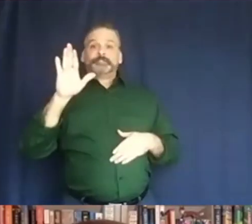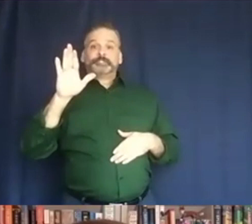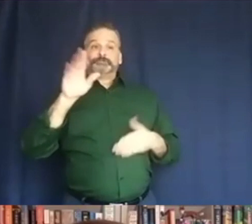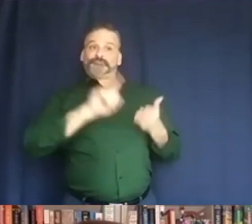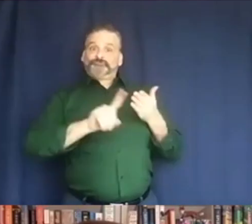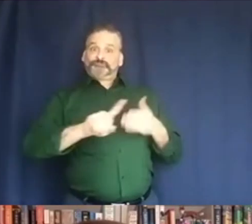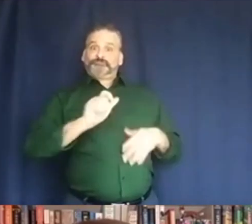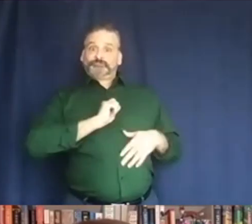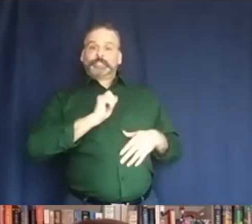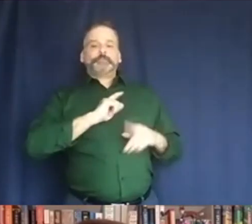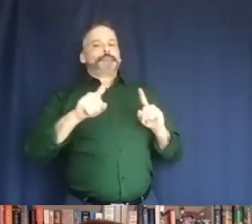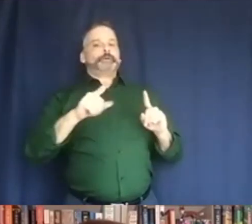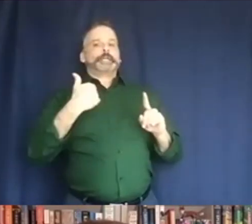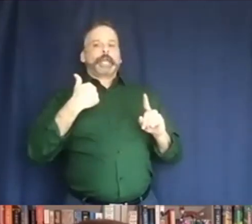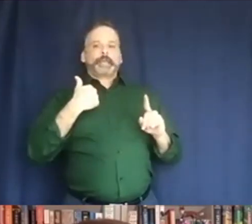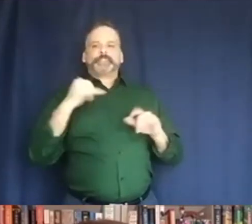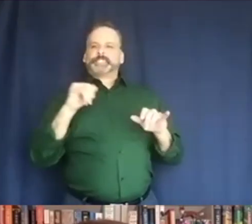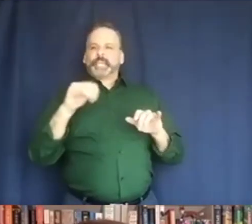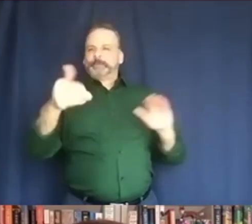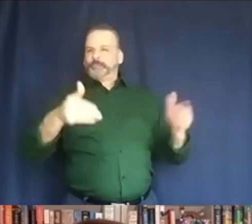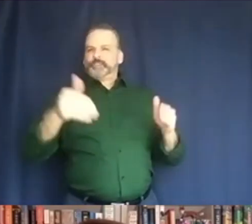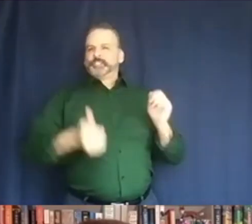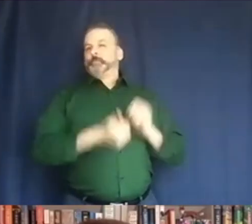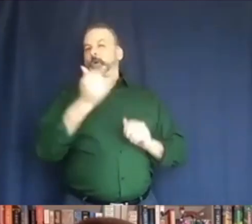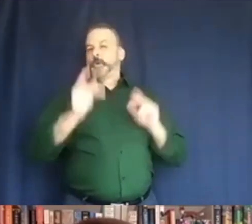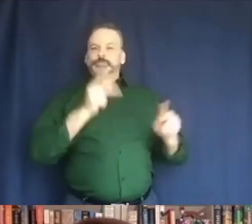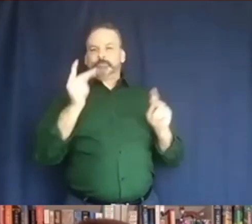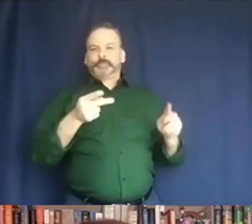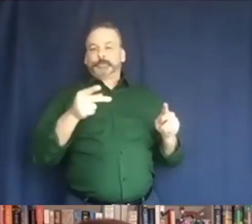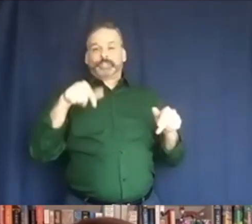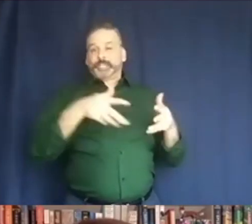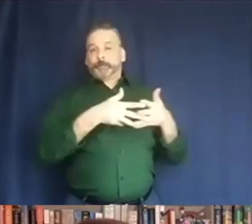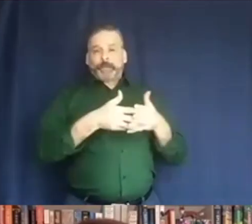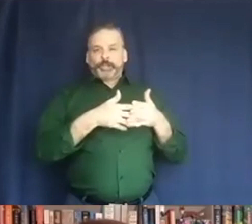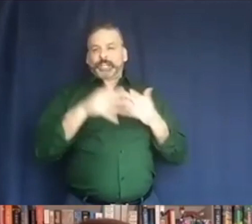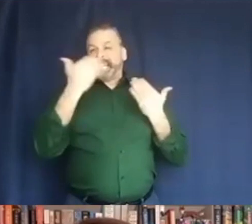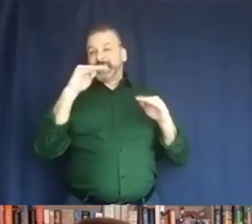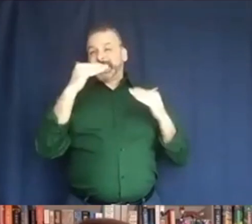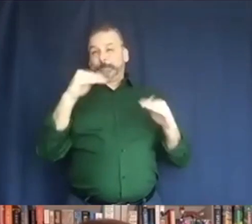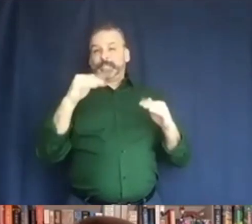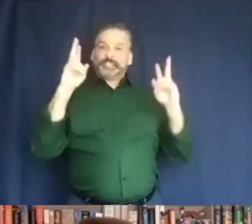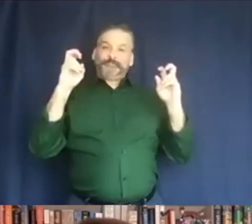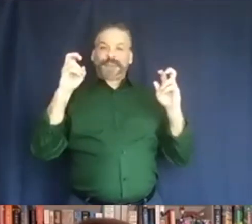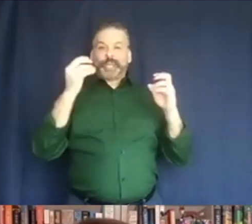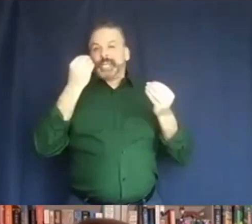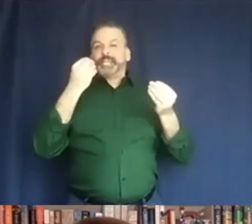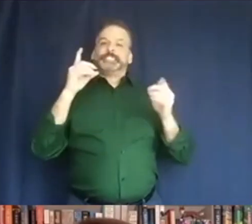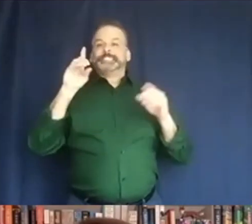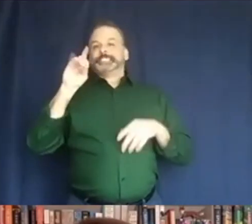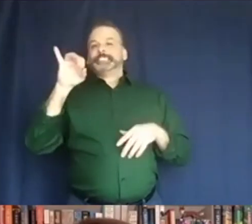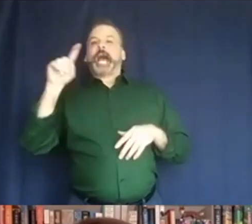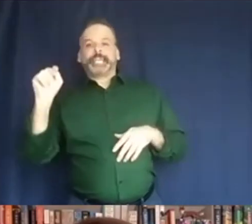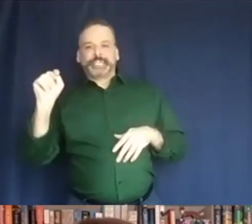I had the same sort of introduction maybe almost anybody gets in America, the sort of limited diet of mythology that you